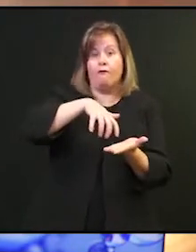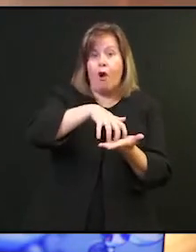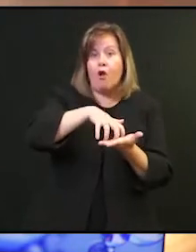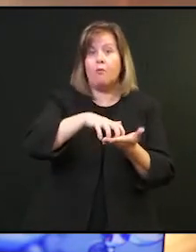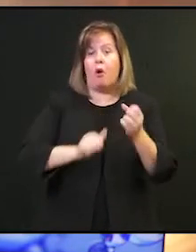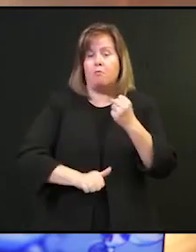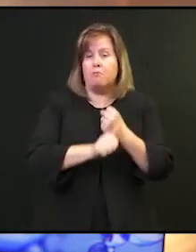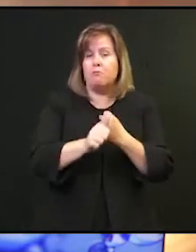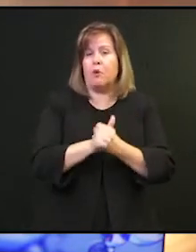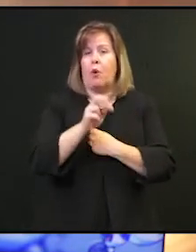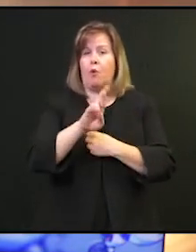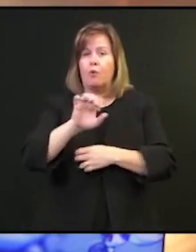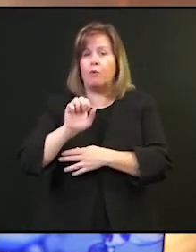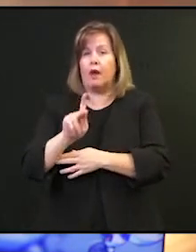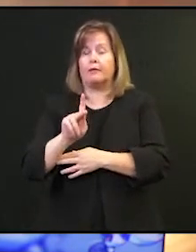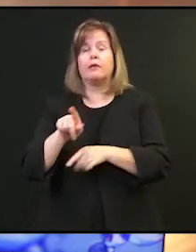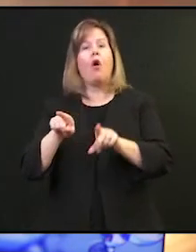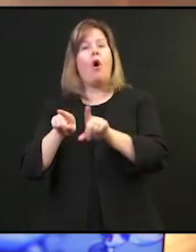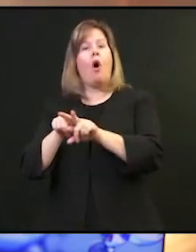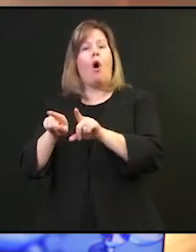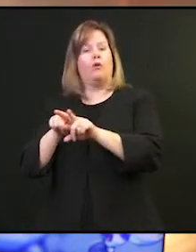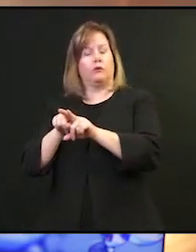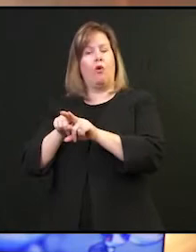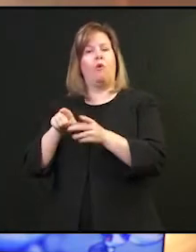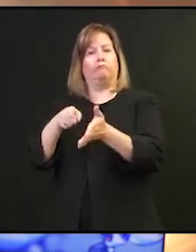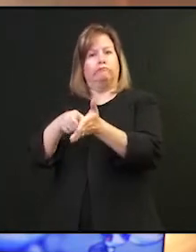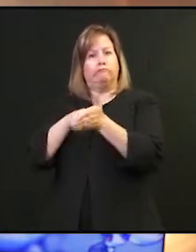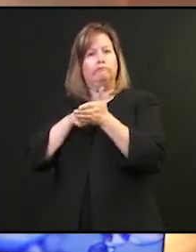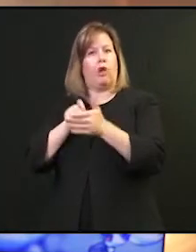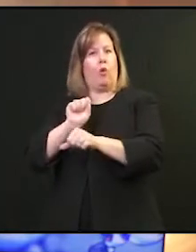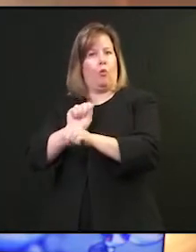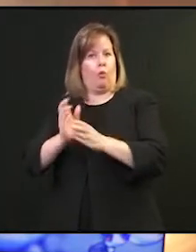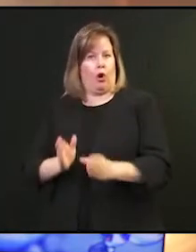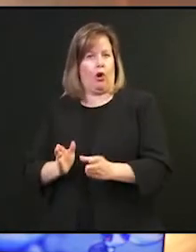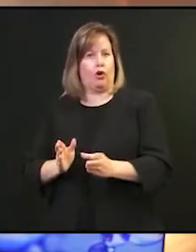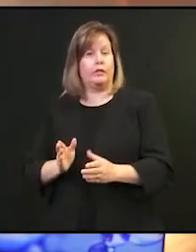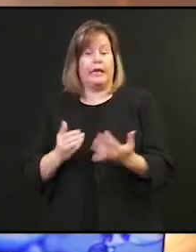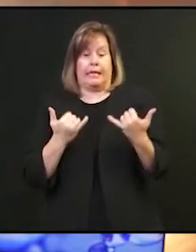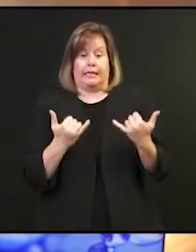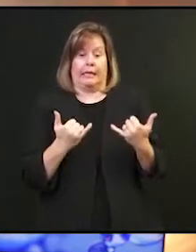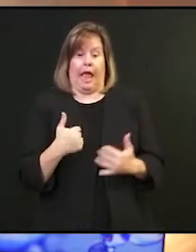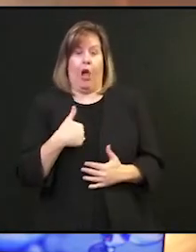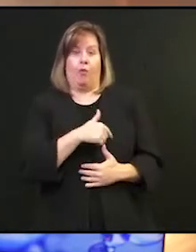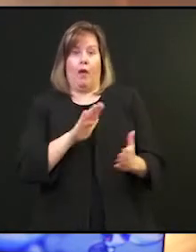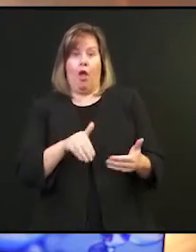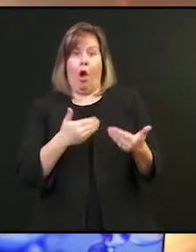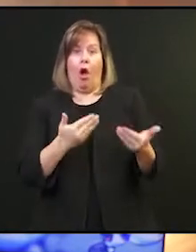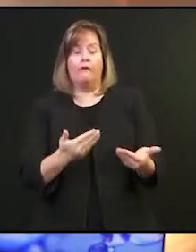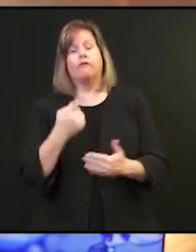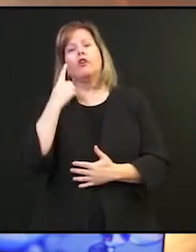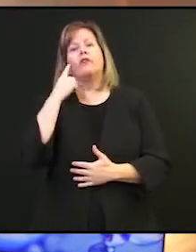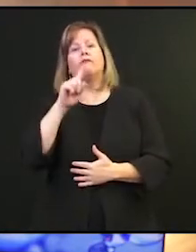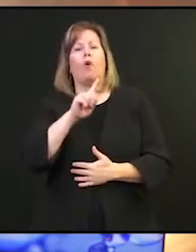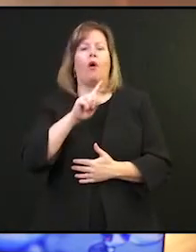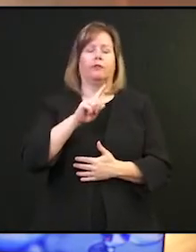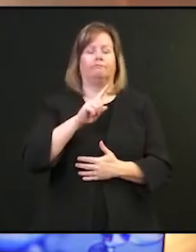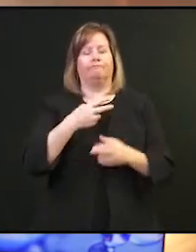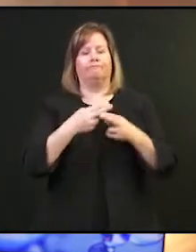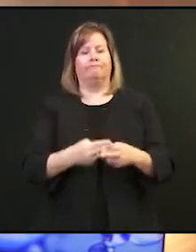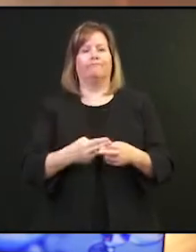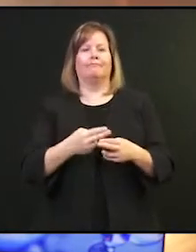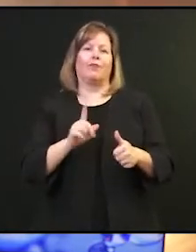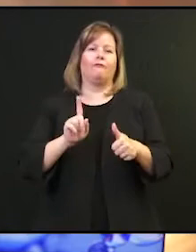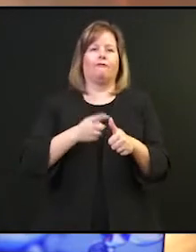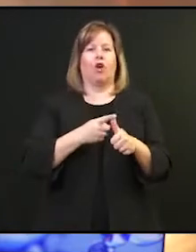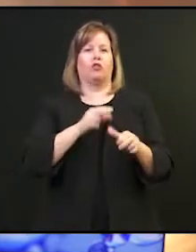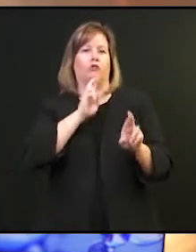our frontline workers. So I'm very happy to say that today we started offering testing for all of our first responders. We've been working with